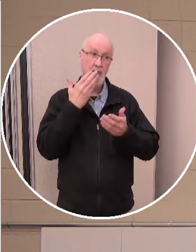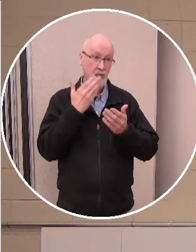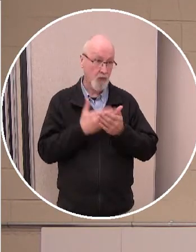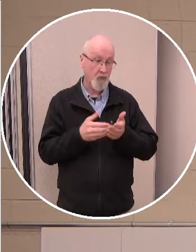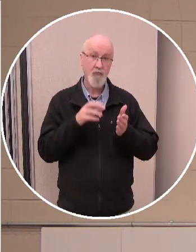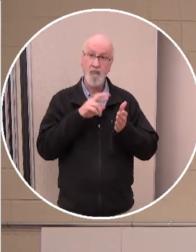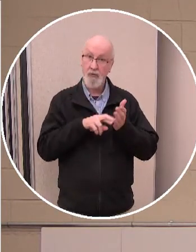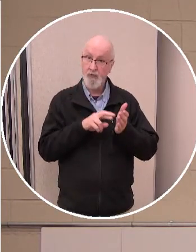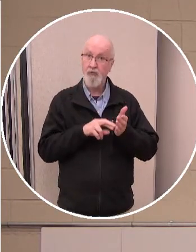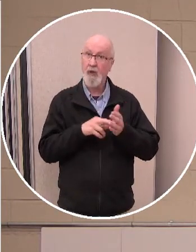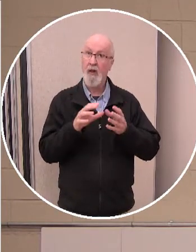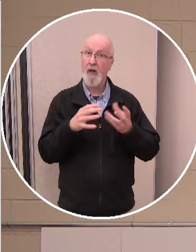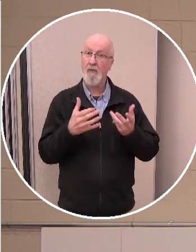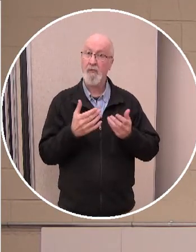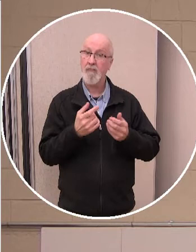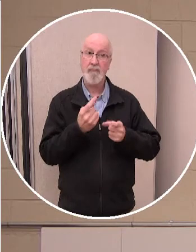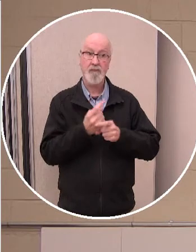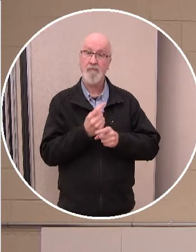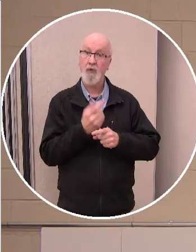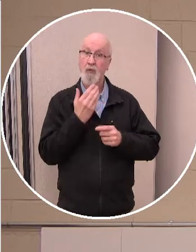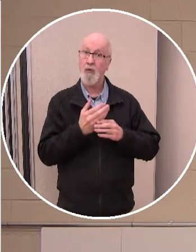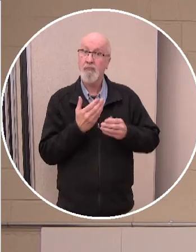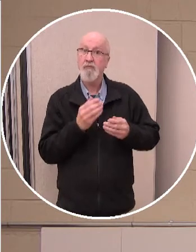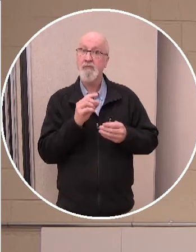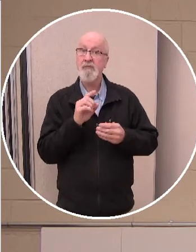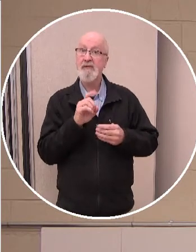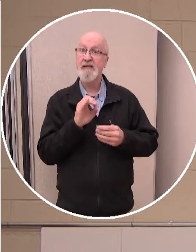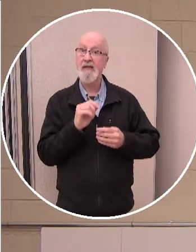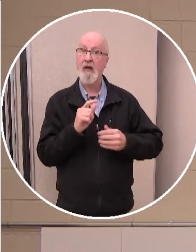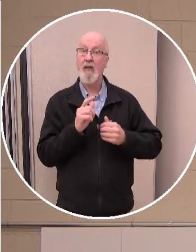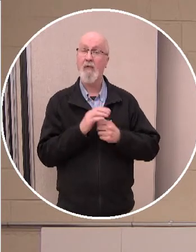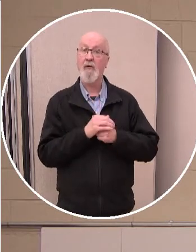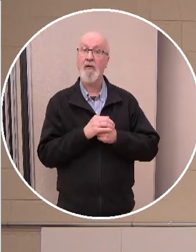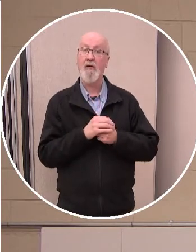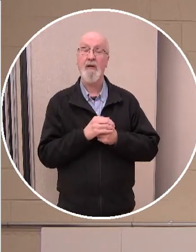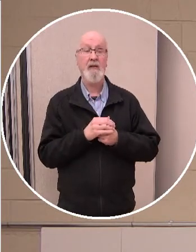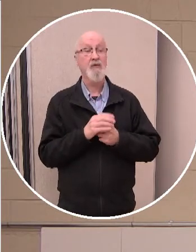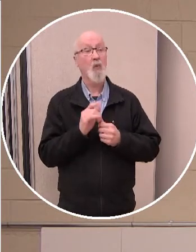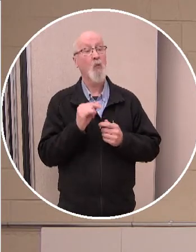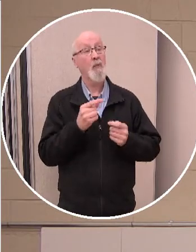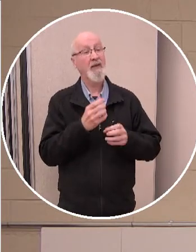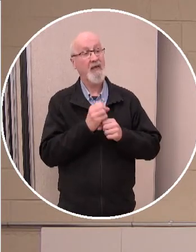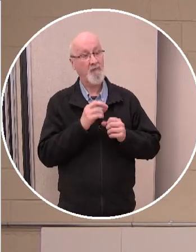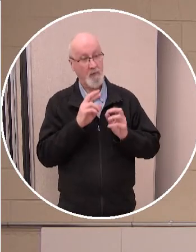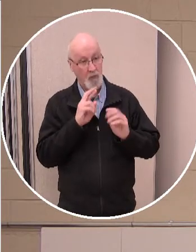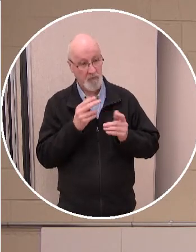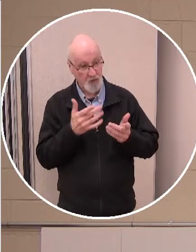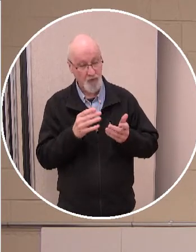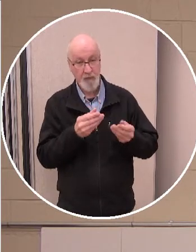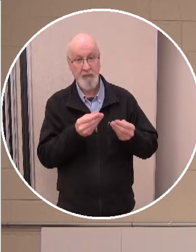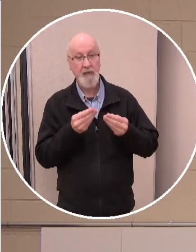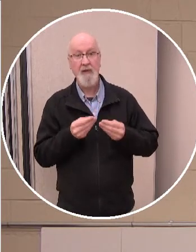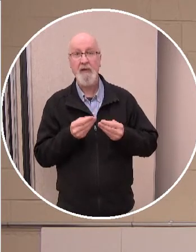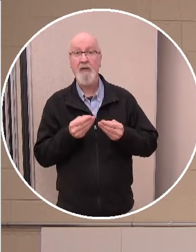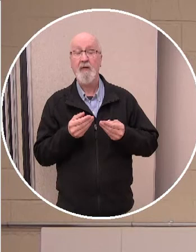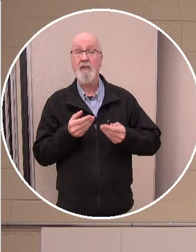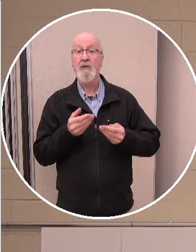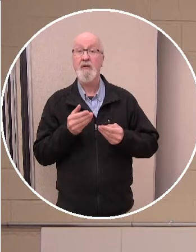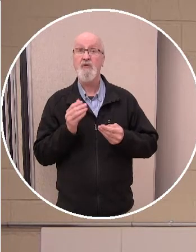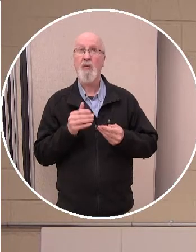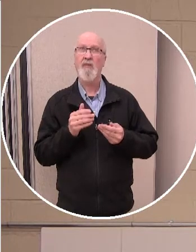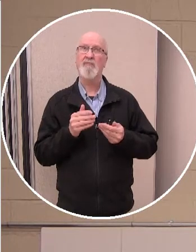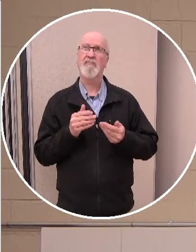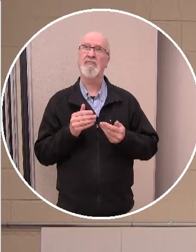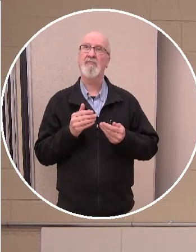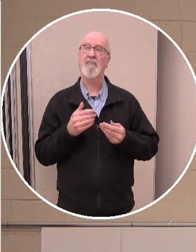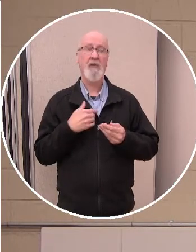and well researched, and Granway provided the delivery of that. to the point where not only was